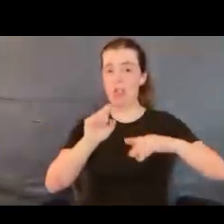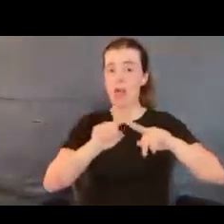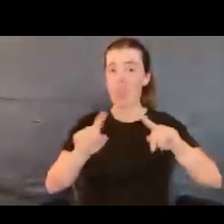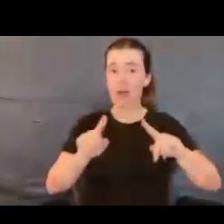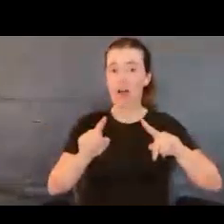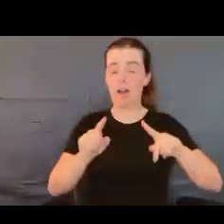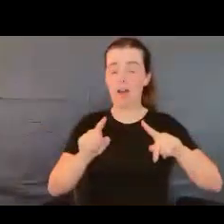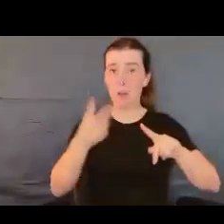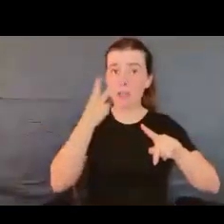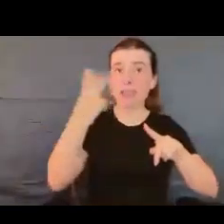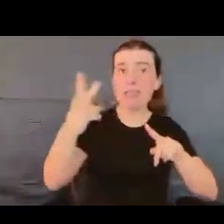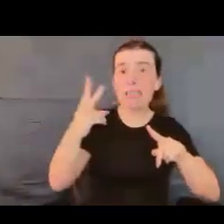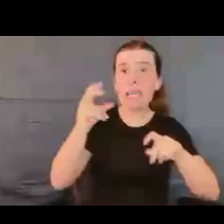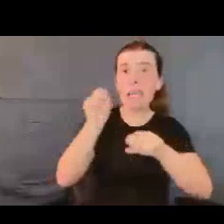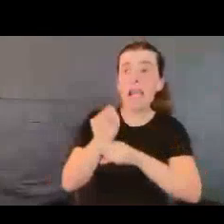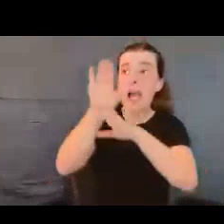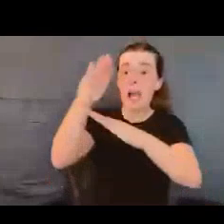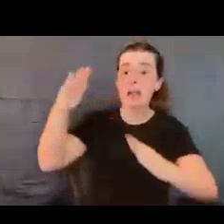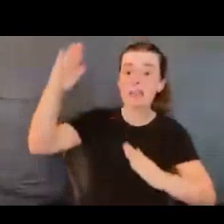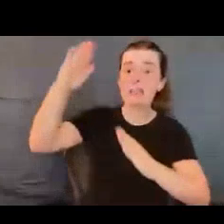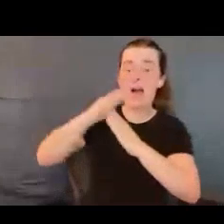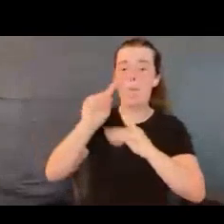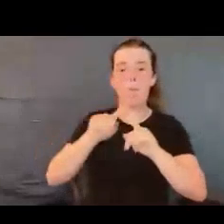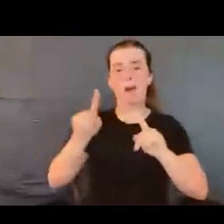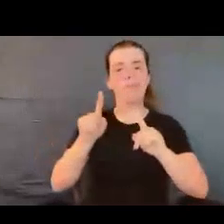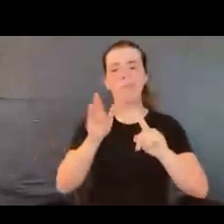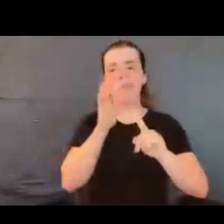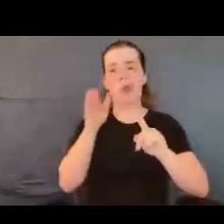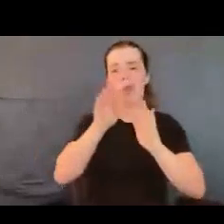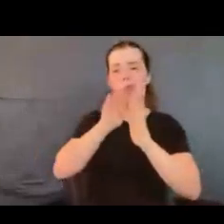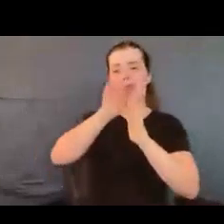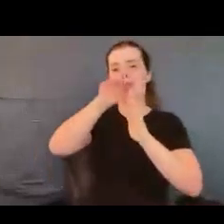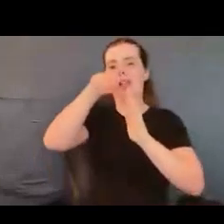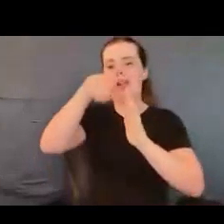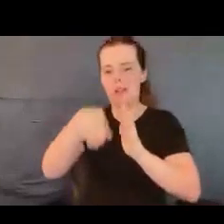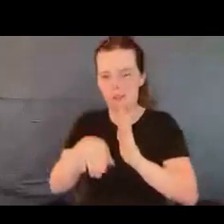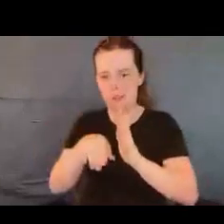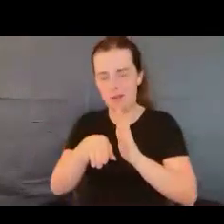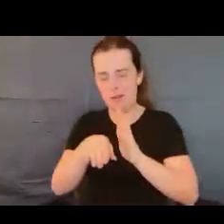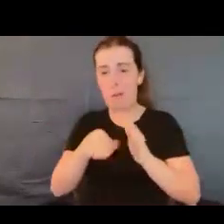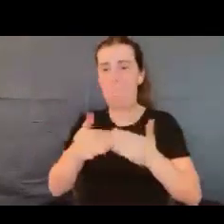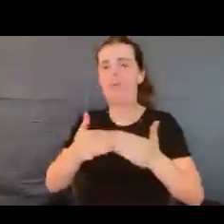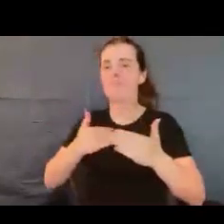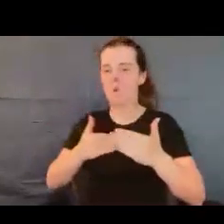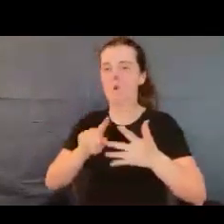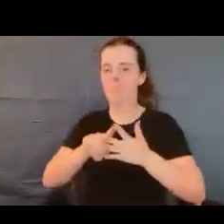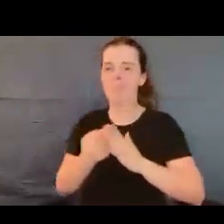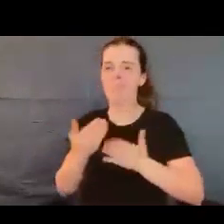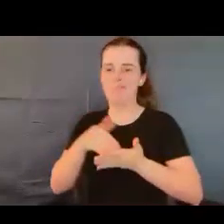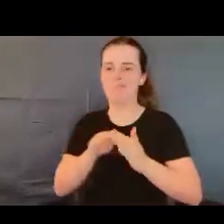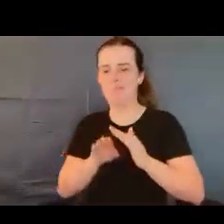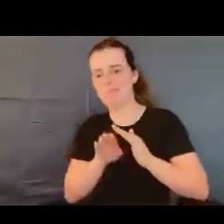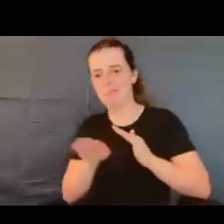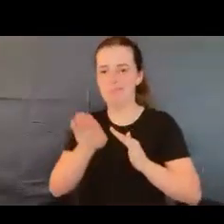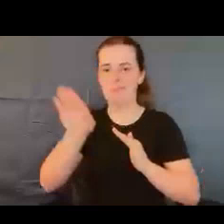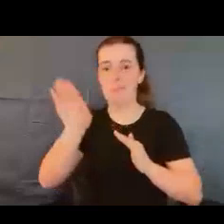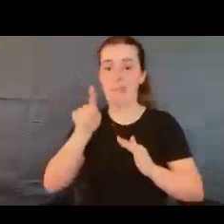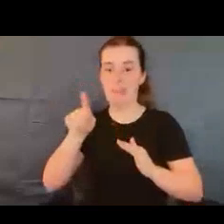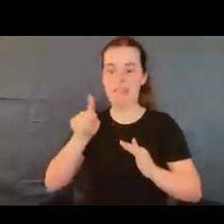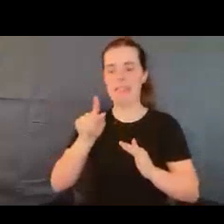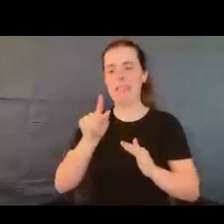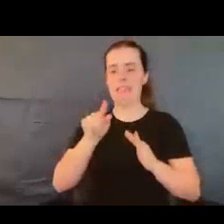little bit before going back up a very steep pitch to the summit of Mount Baldy. And I find that this steep pitch will